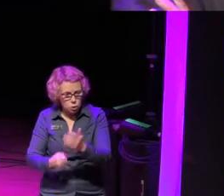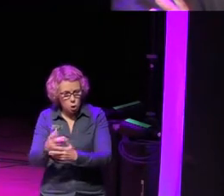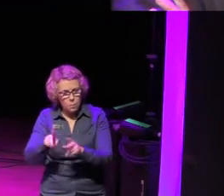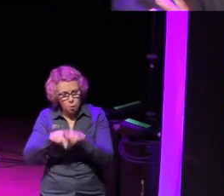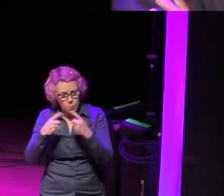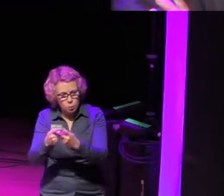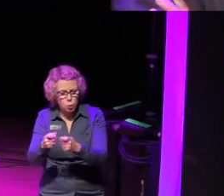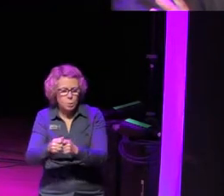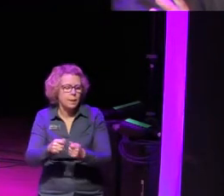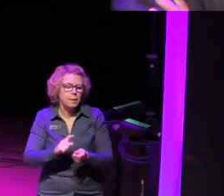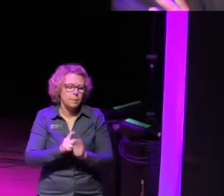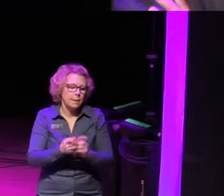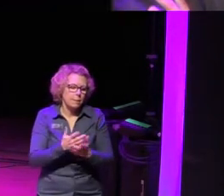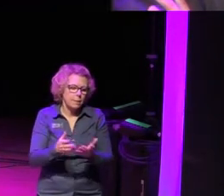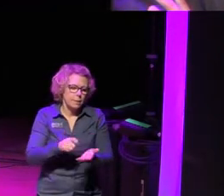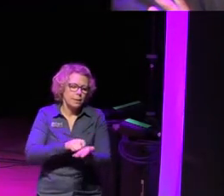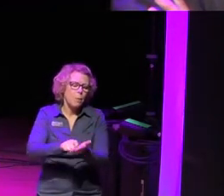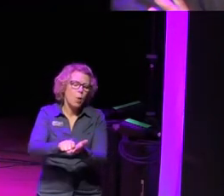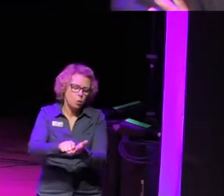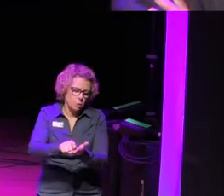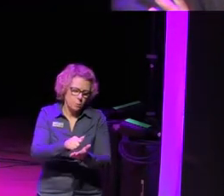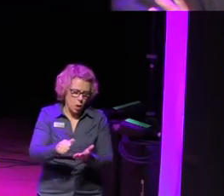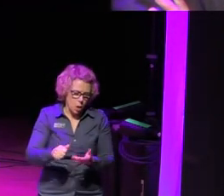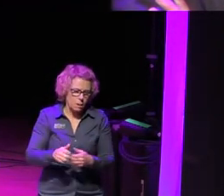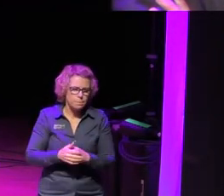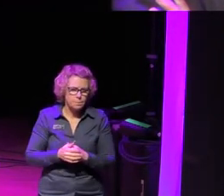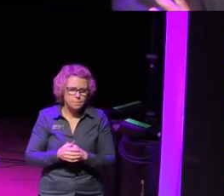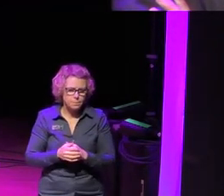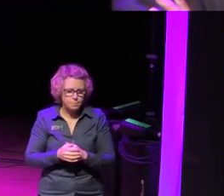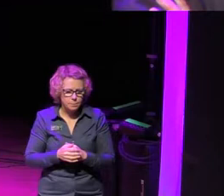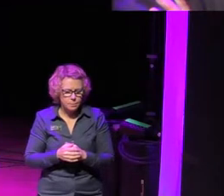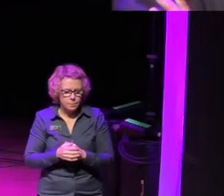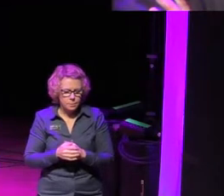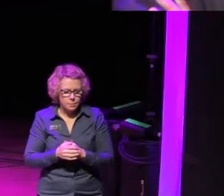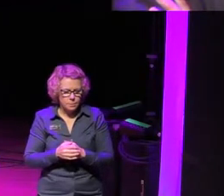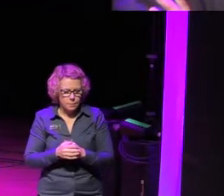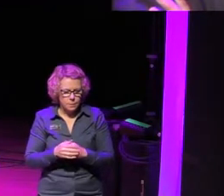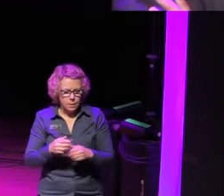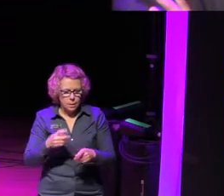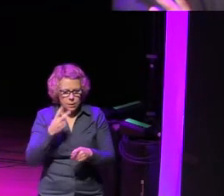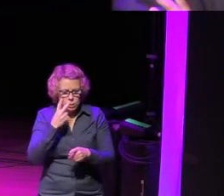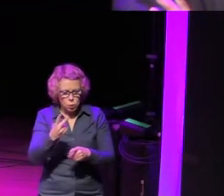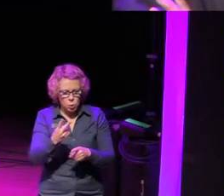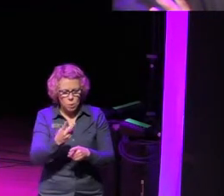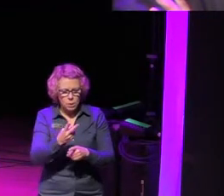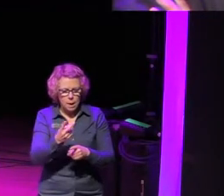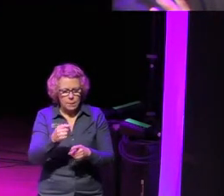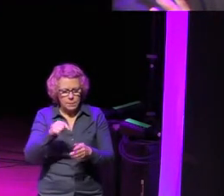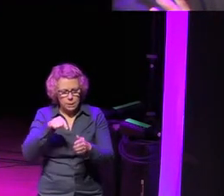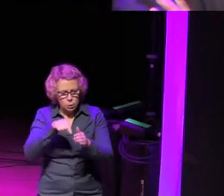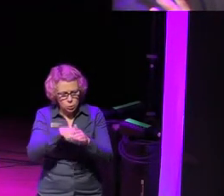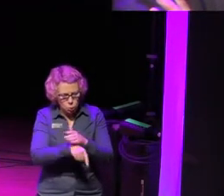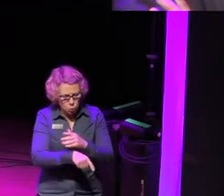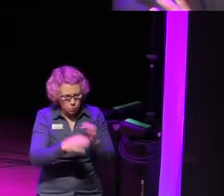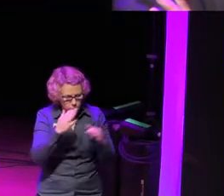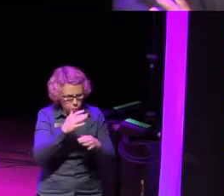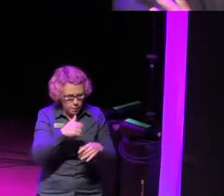seen that there's a systemic problem and you need a huge commission of inquiry to look at the entire system.